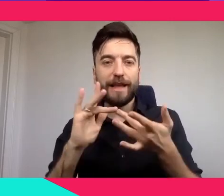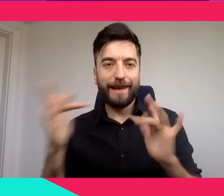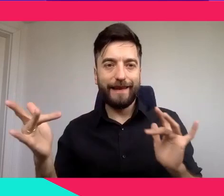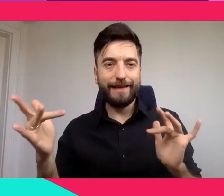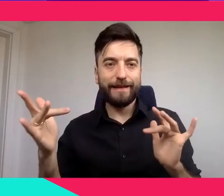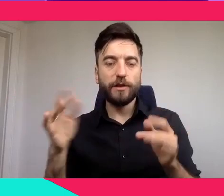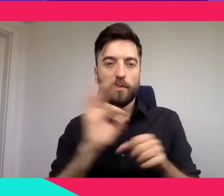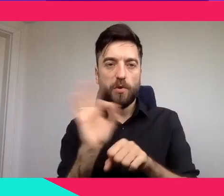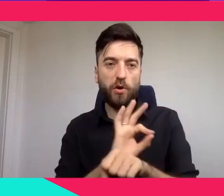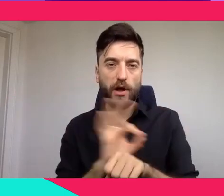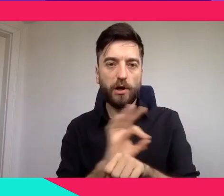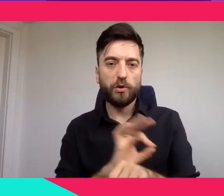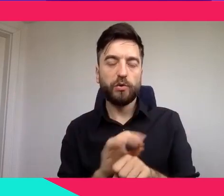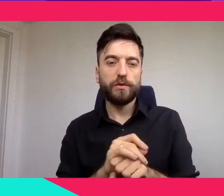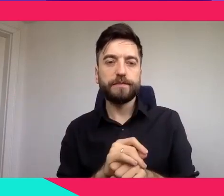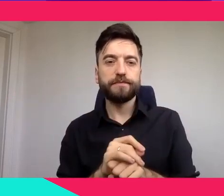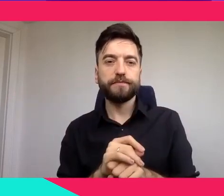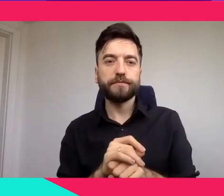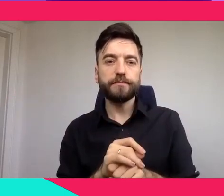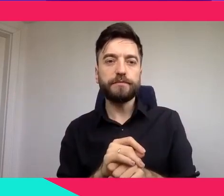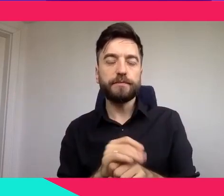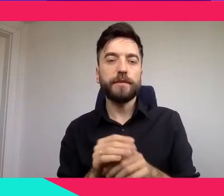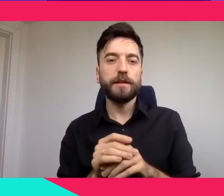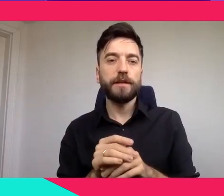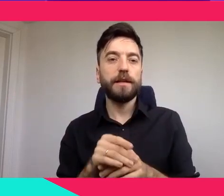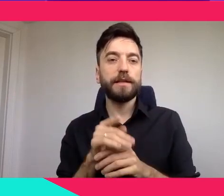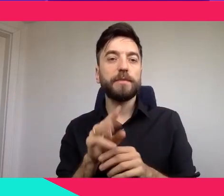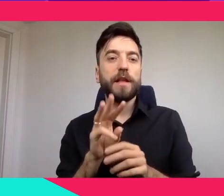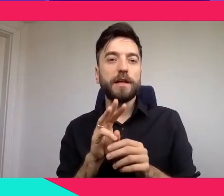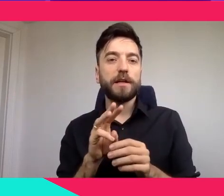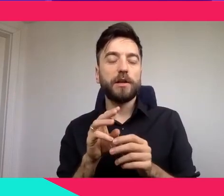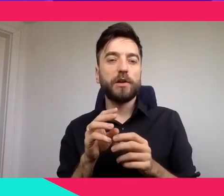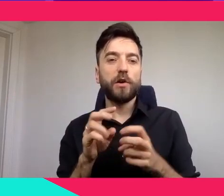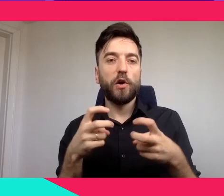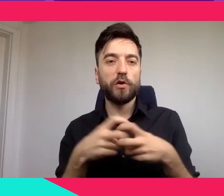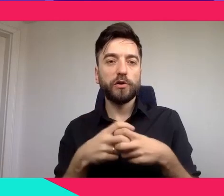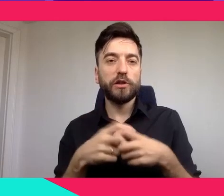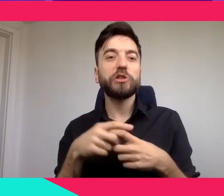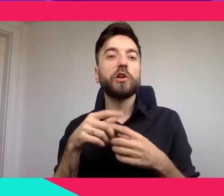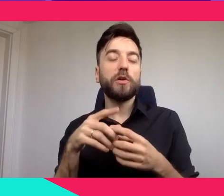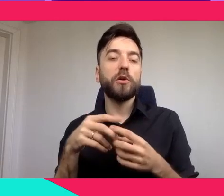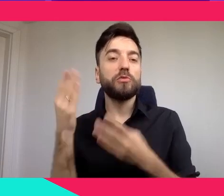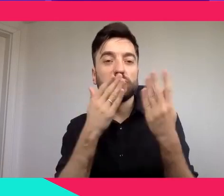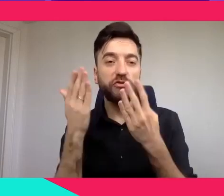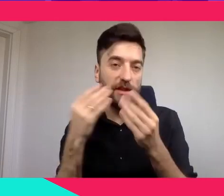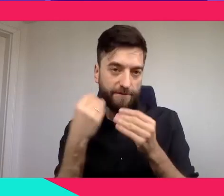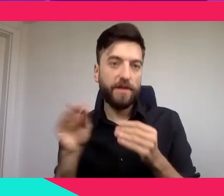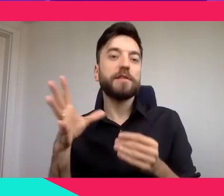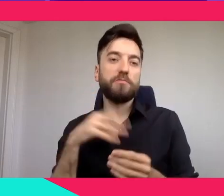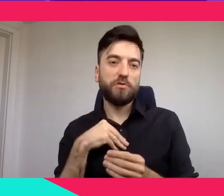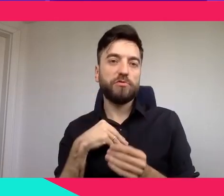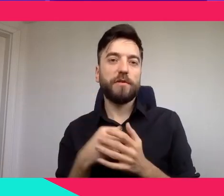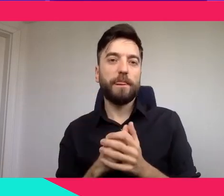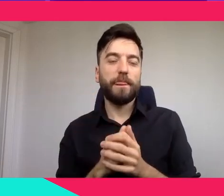And yeah, just to wrap up, I hope I've given you some examples of the kind